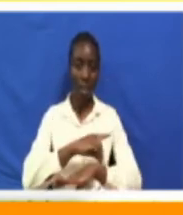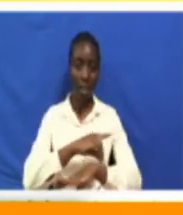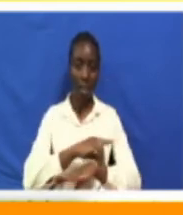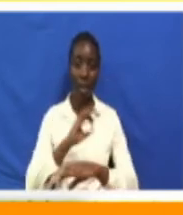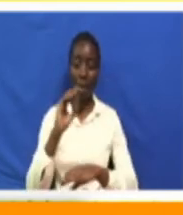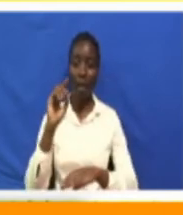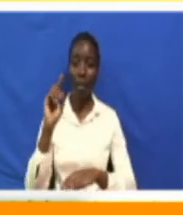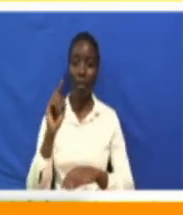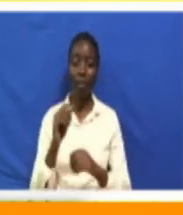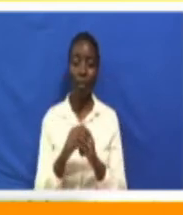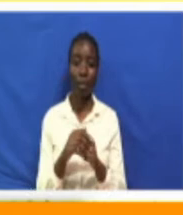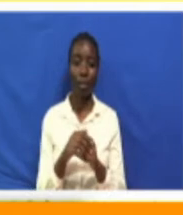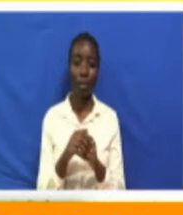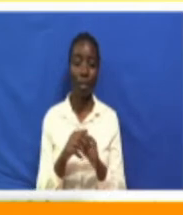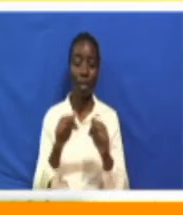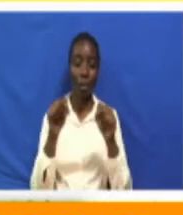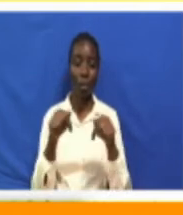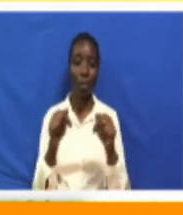Traditions